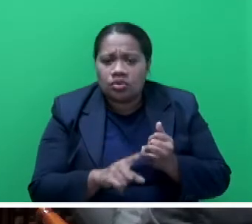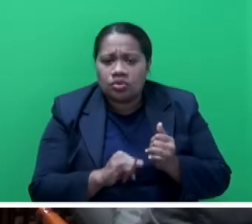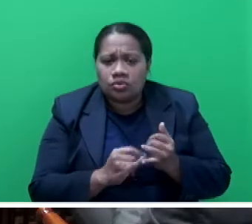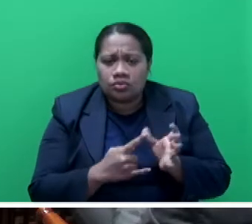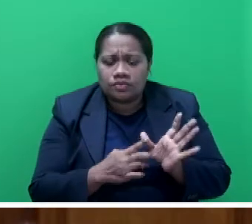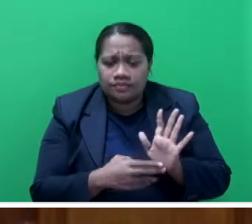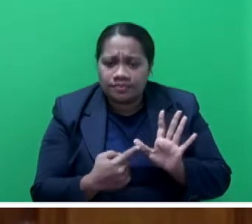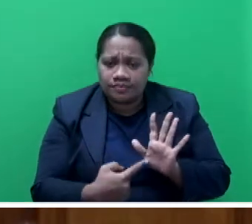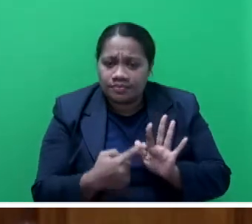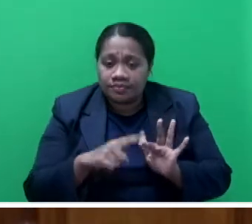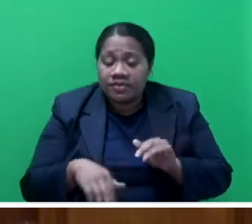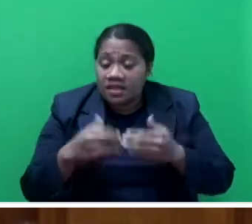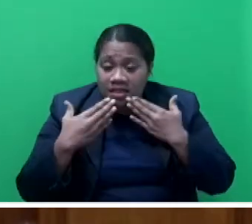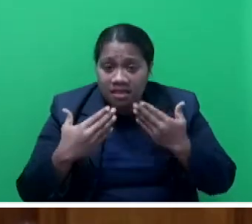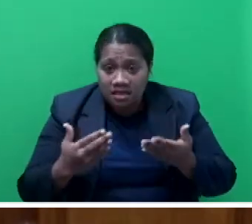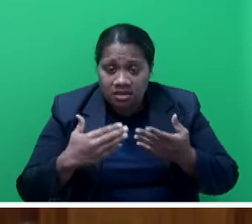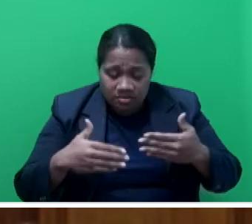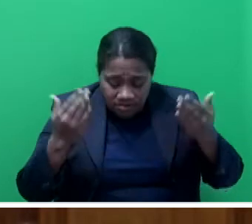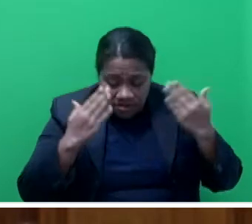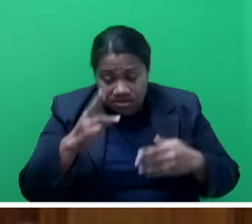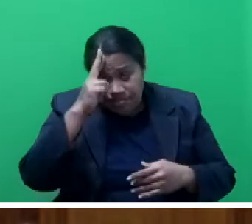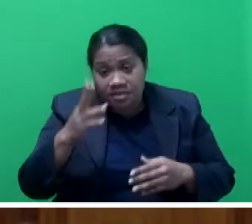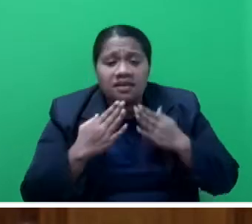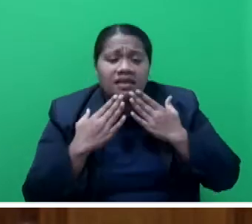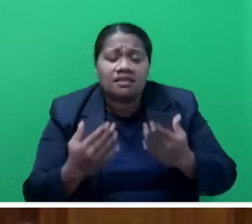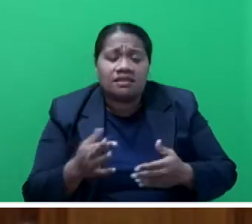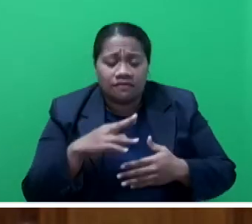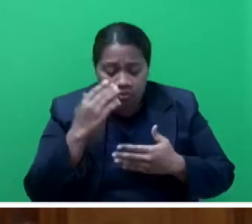Thank you, Mr. Speaker, sir, and thank you to the honourable member for his question.